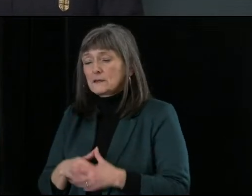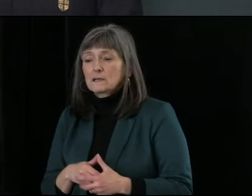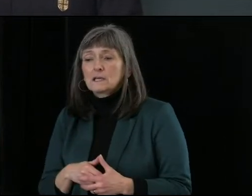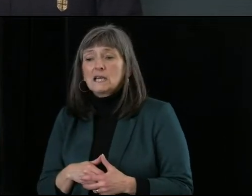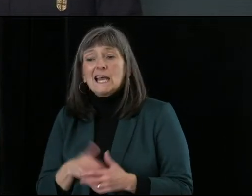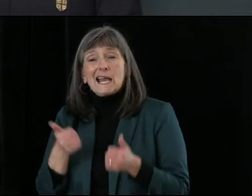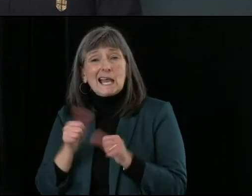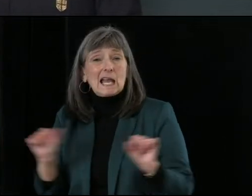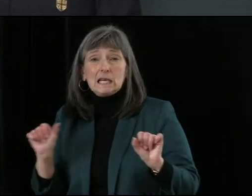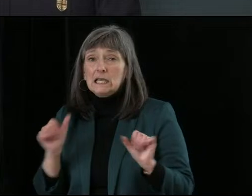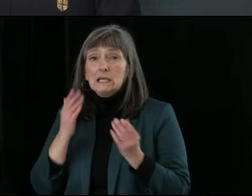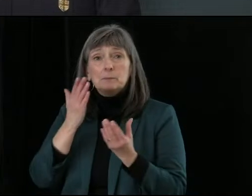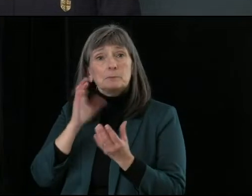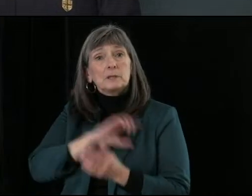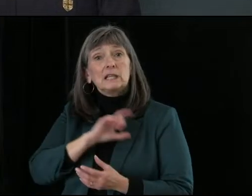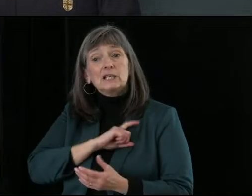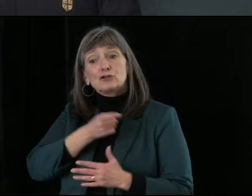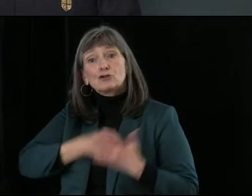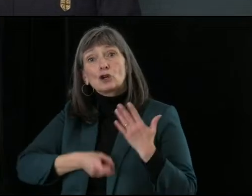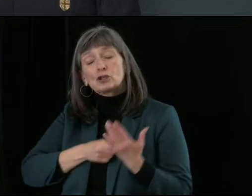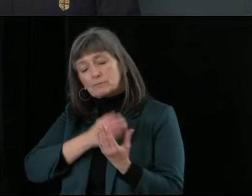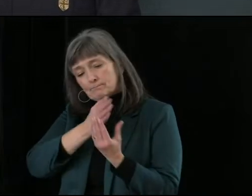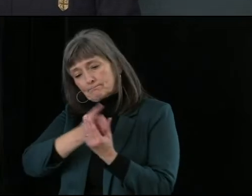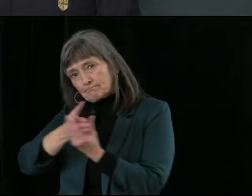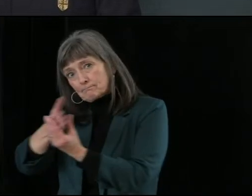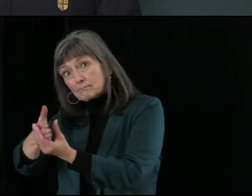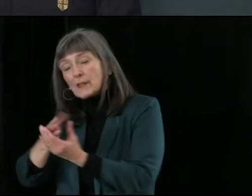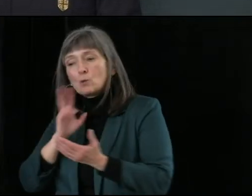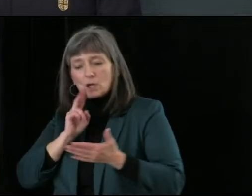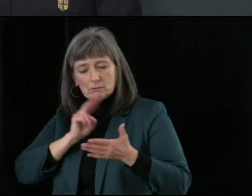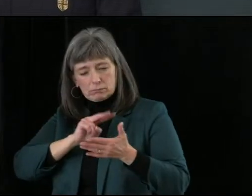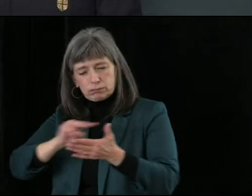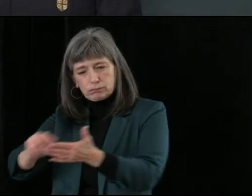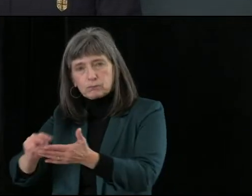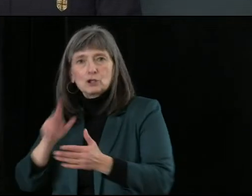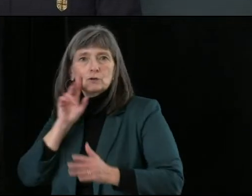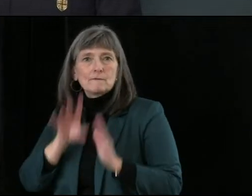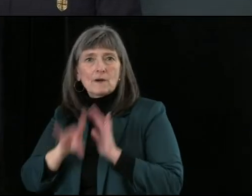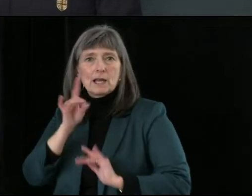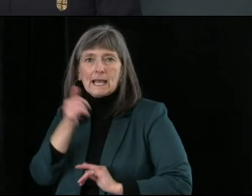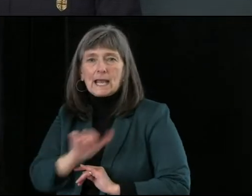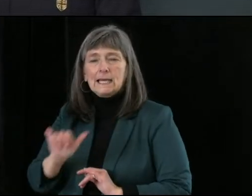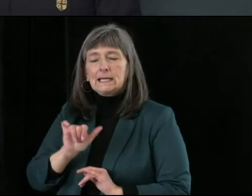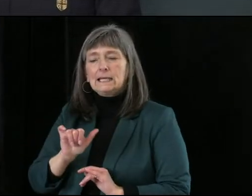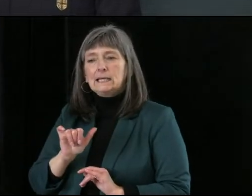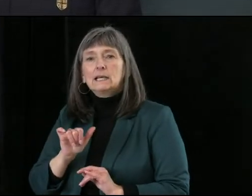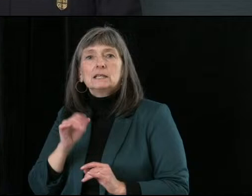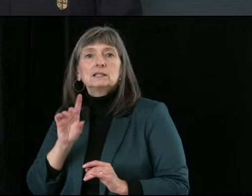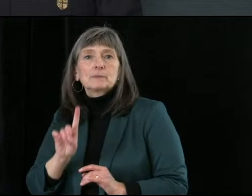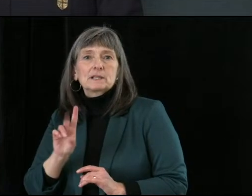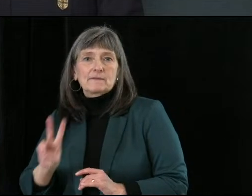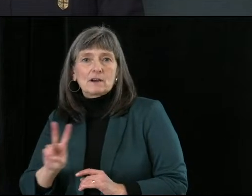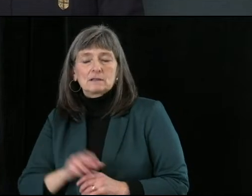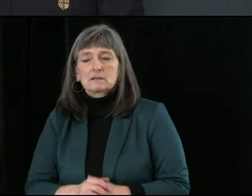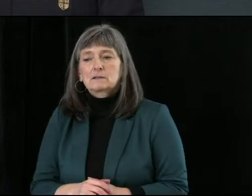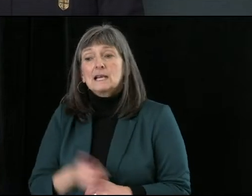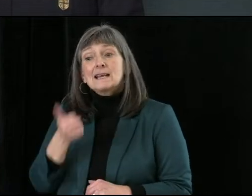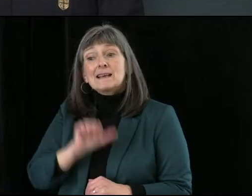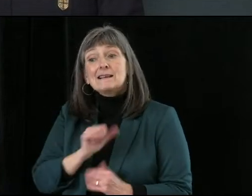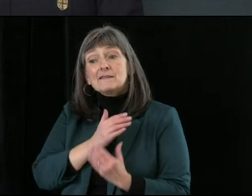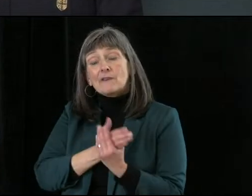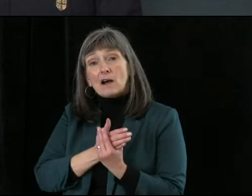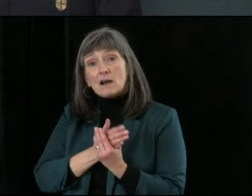all police files to detect gender-based violence and offenders. Any file involving such violence